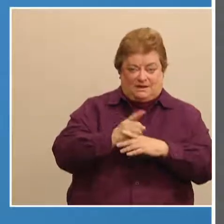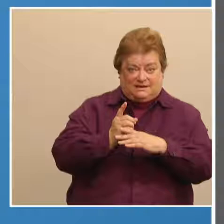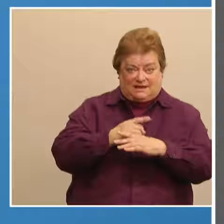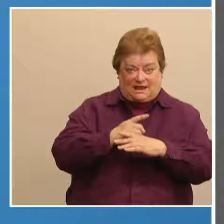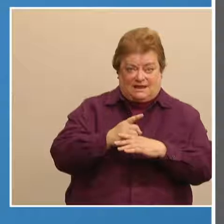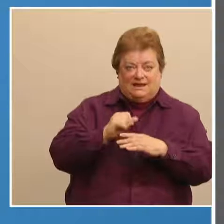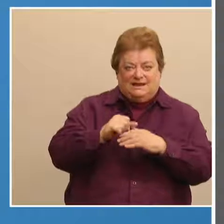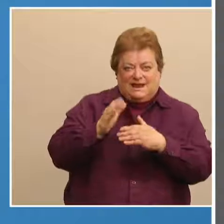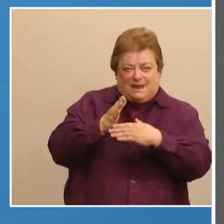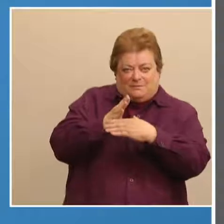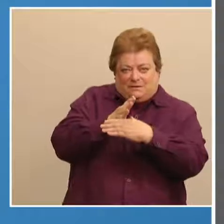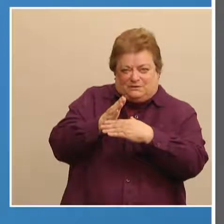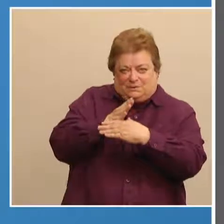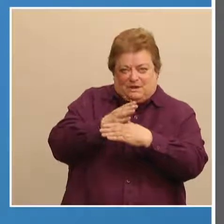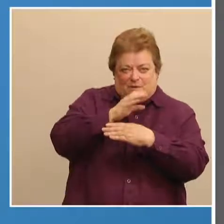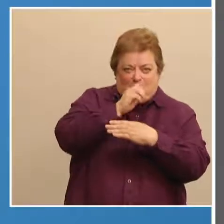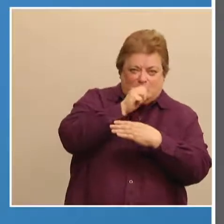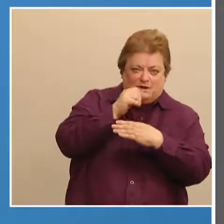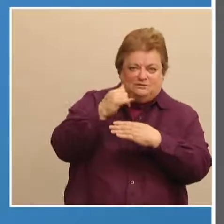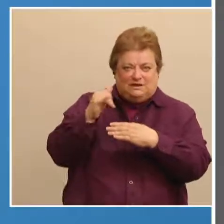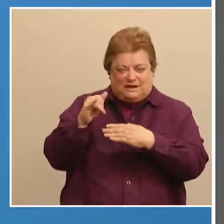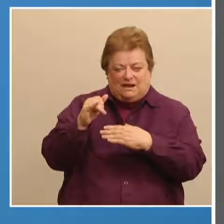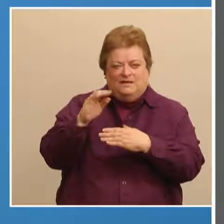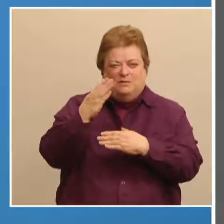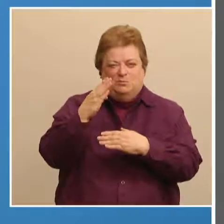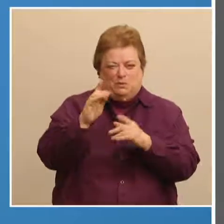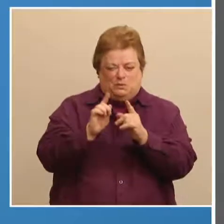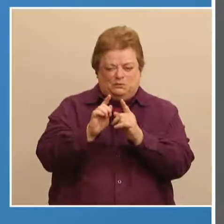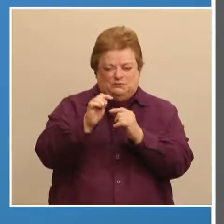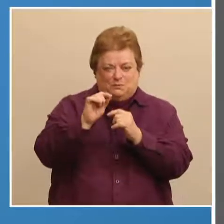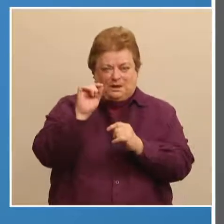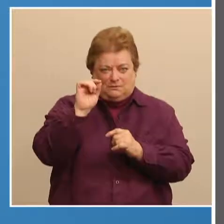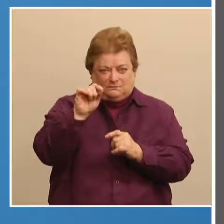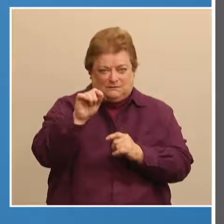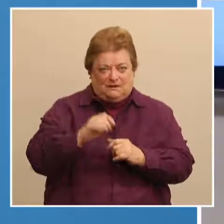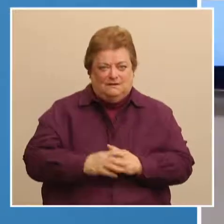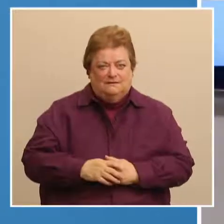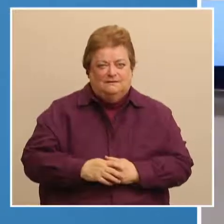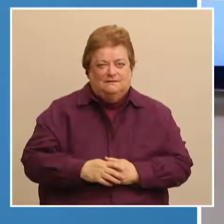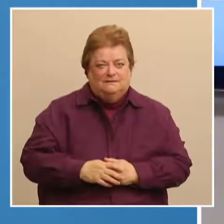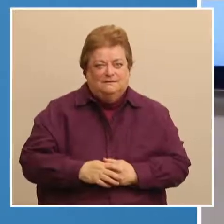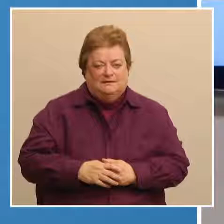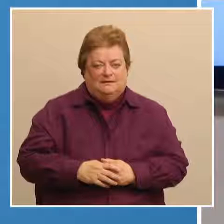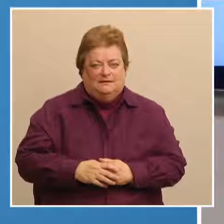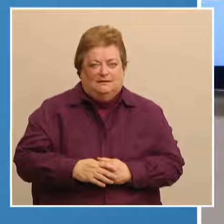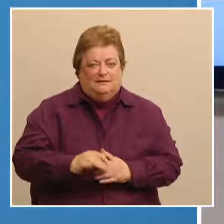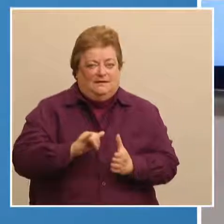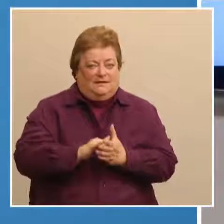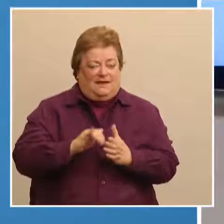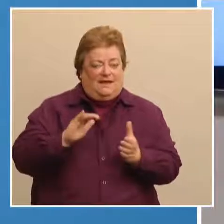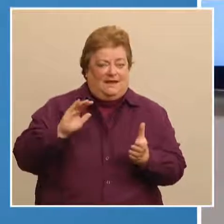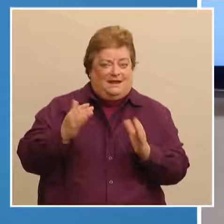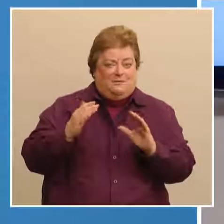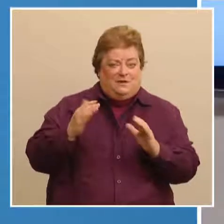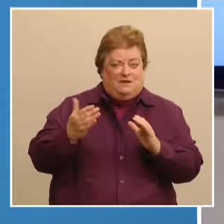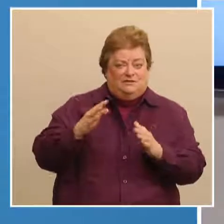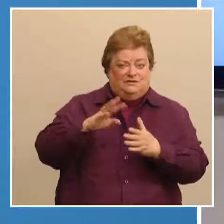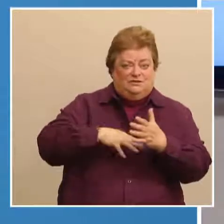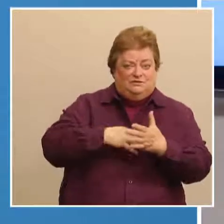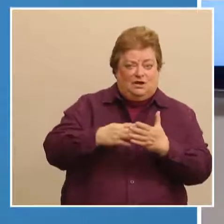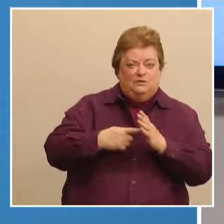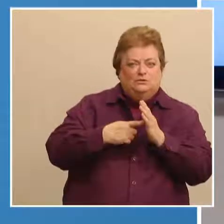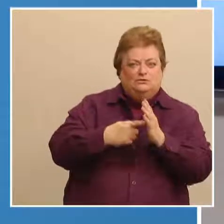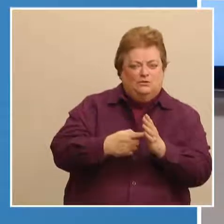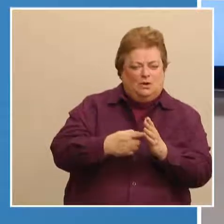border of orange and yellow, represented by the blue square outlined in red. This comparison chart shows what